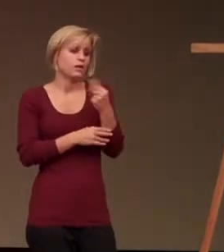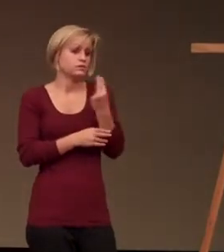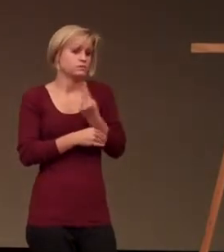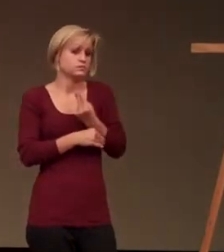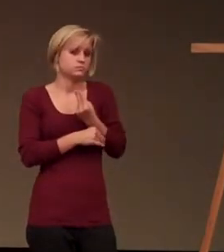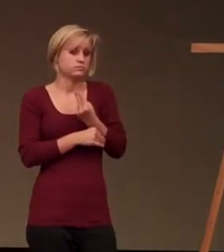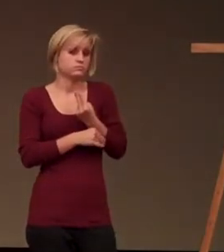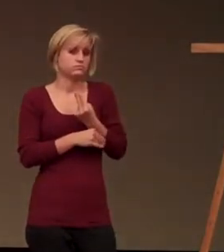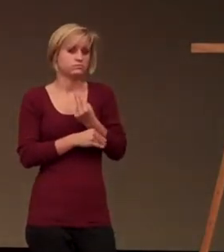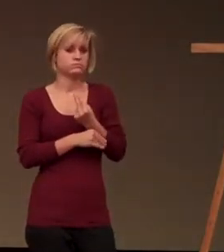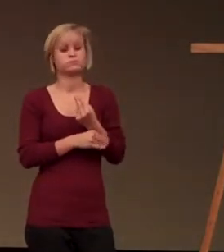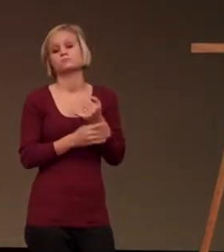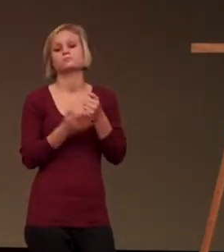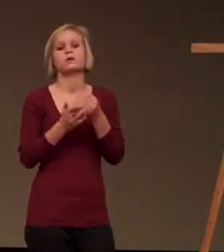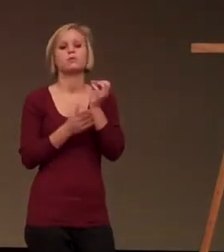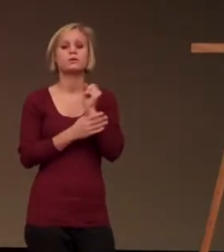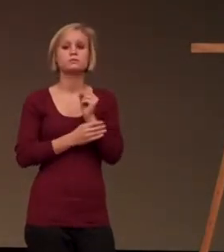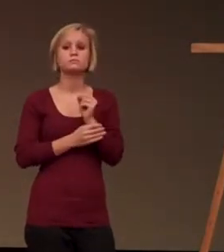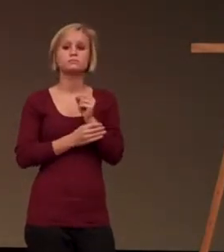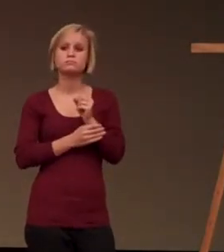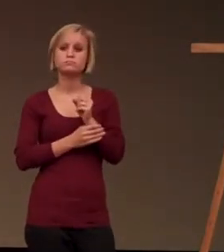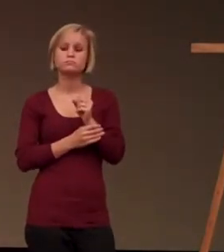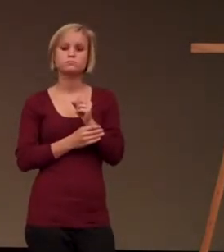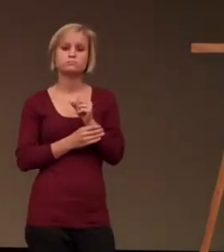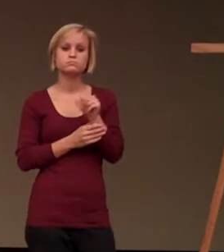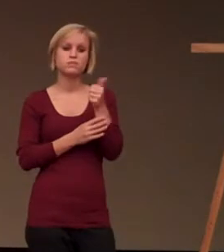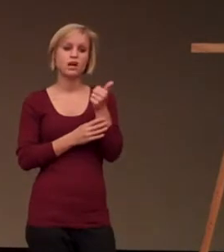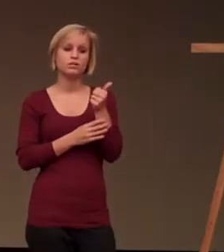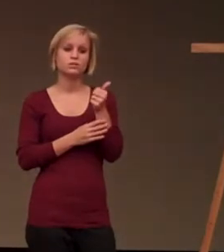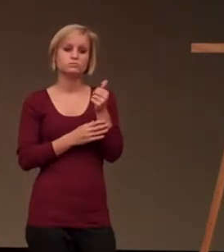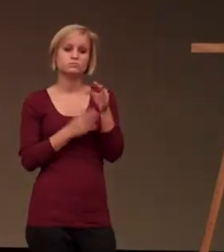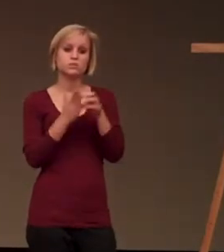It was the other gentleman.